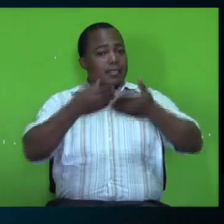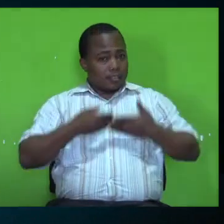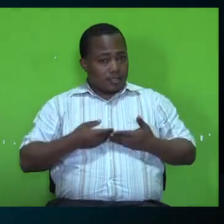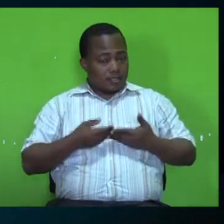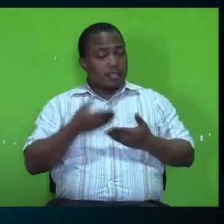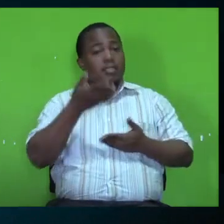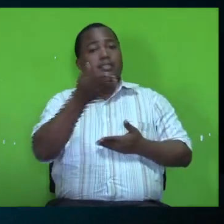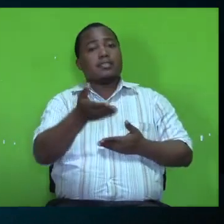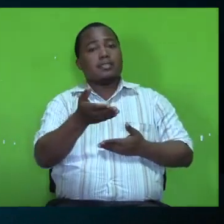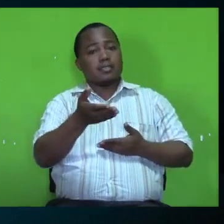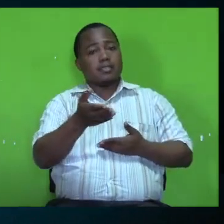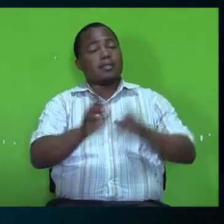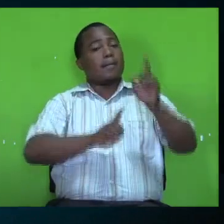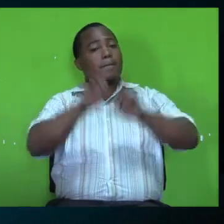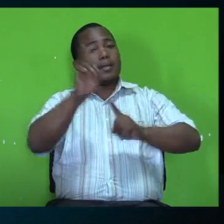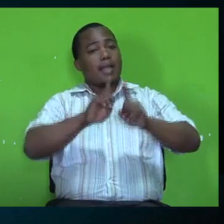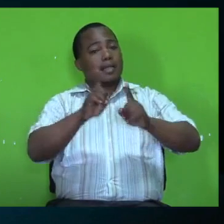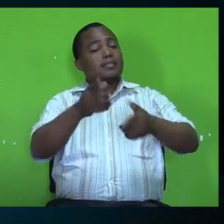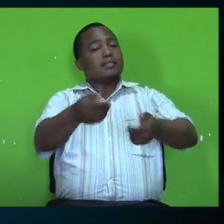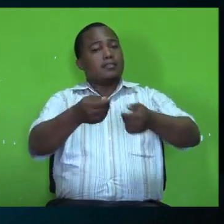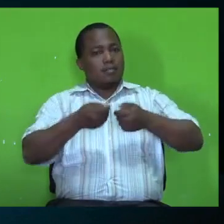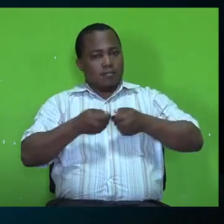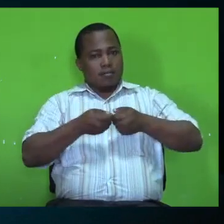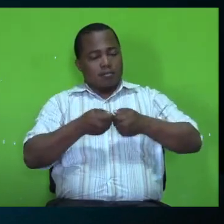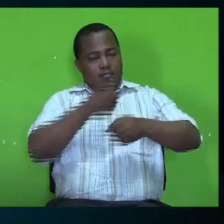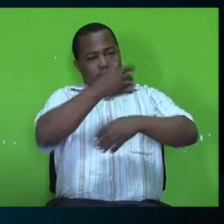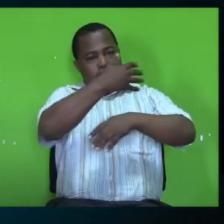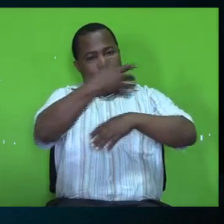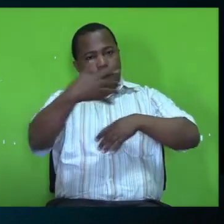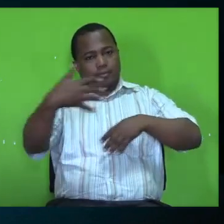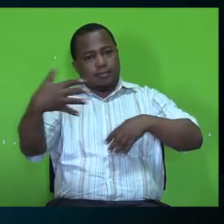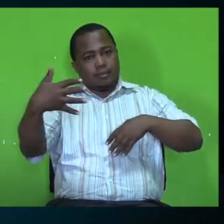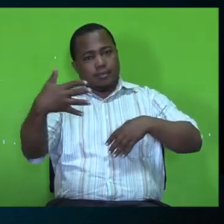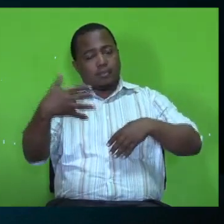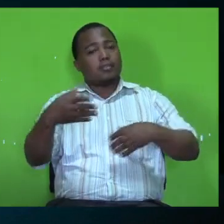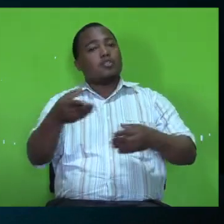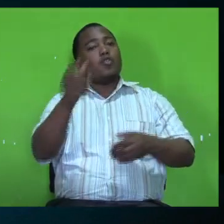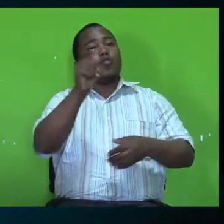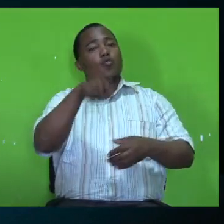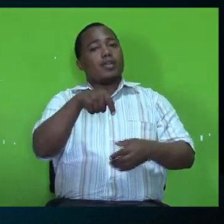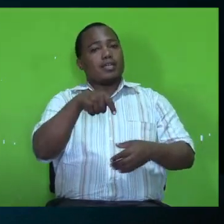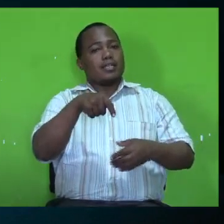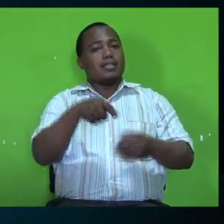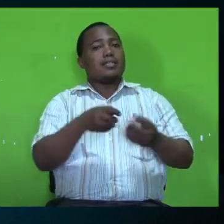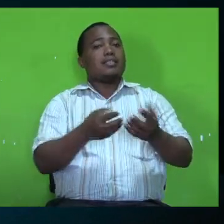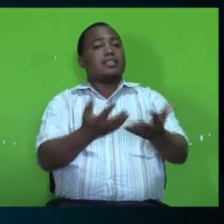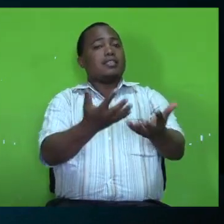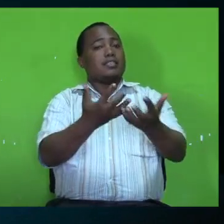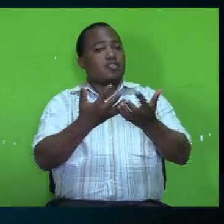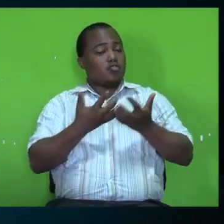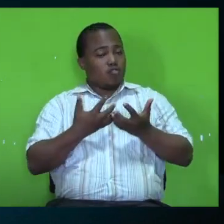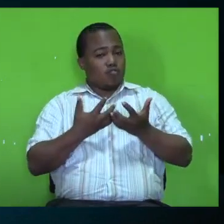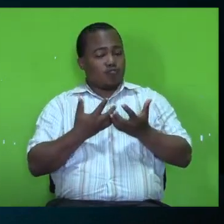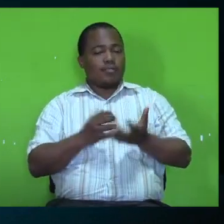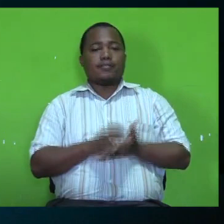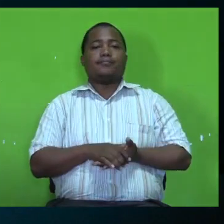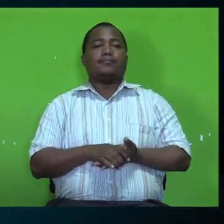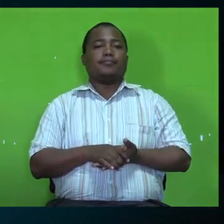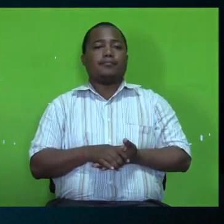potted plants and put in water with dissolved